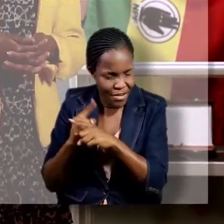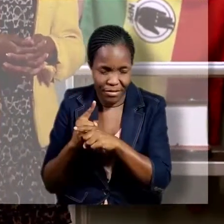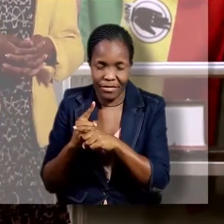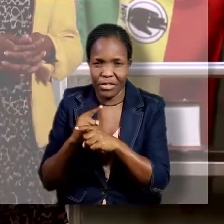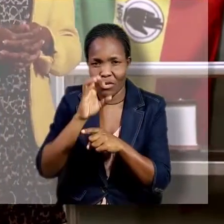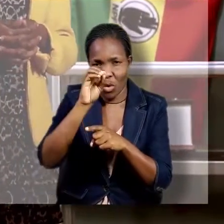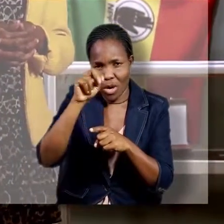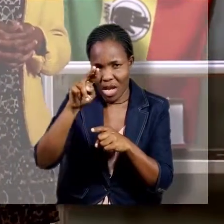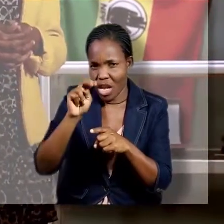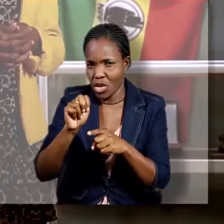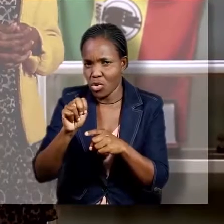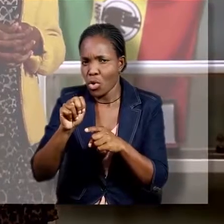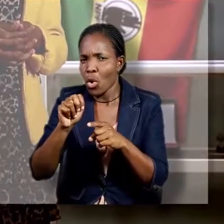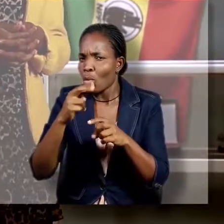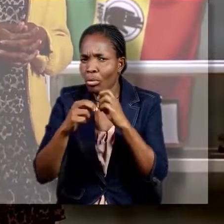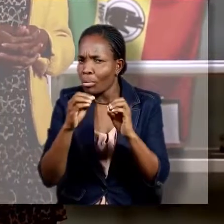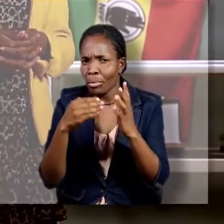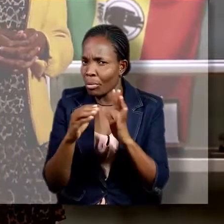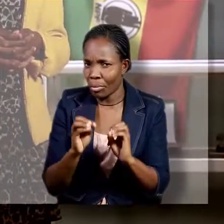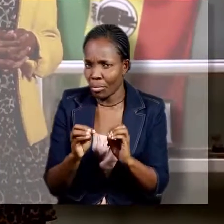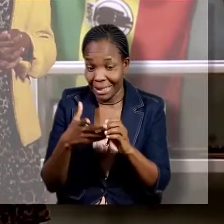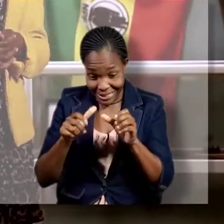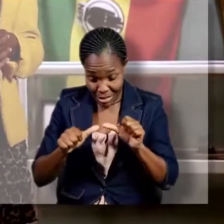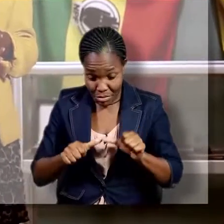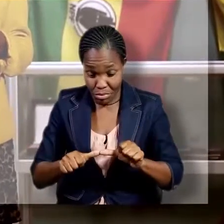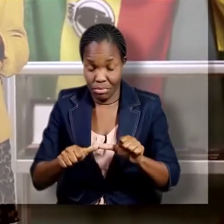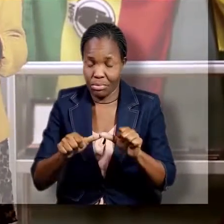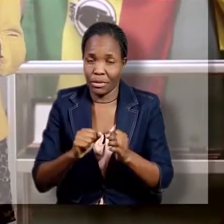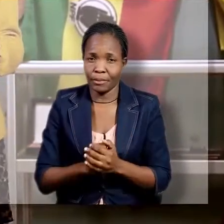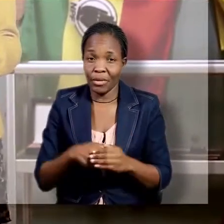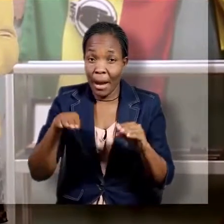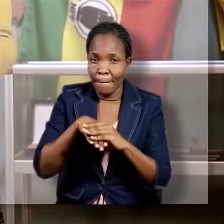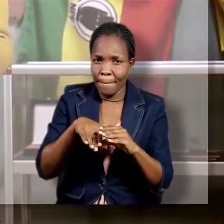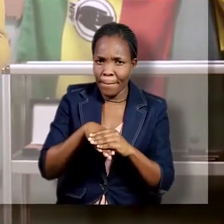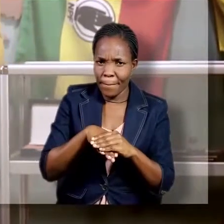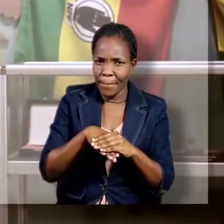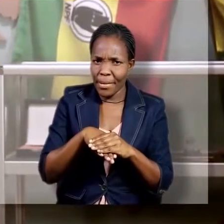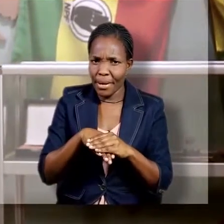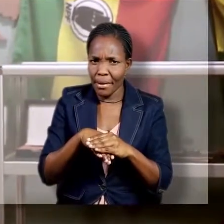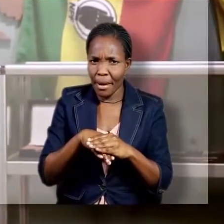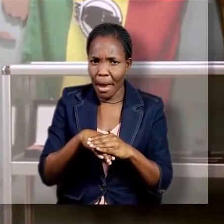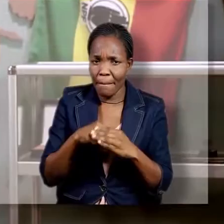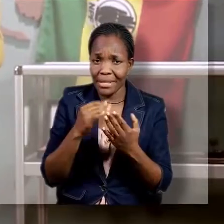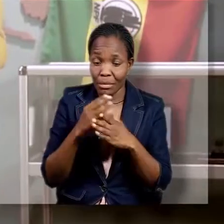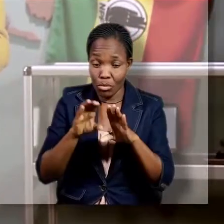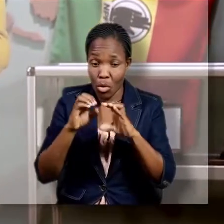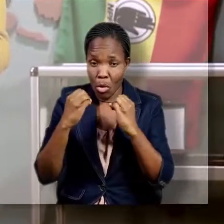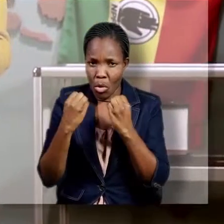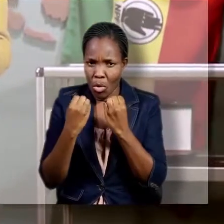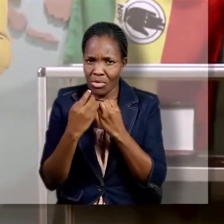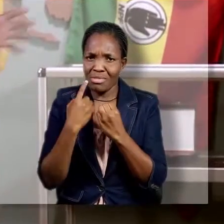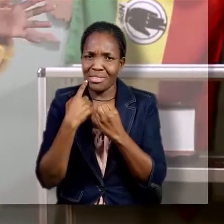Unfortunately, the problems did not go away but continued throughout. Members scoffed at the organization, saying it was